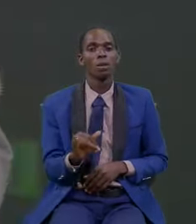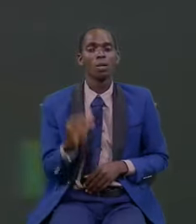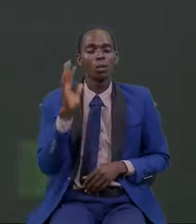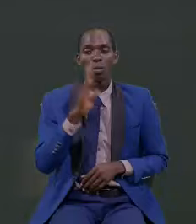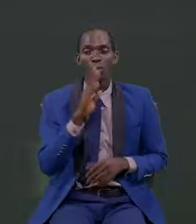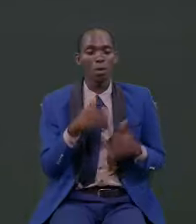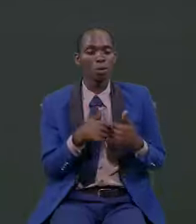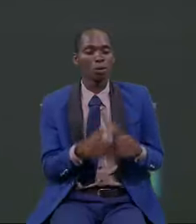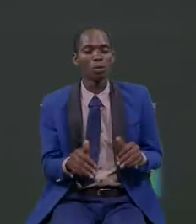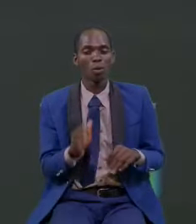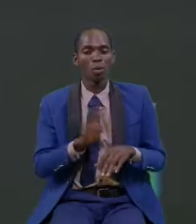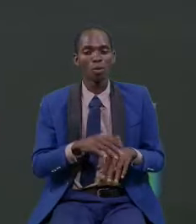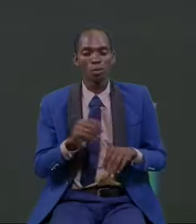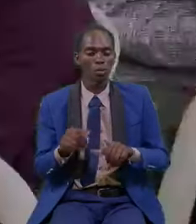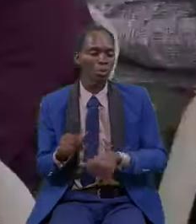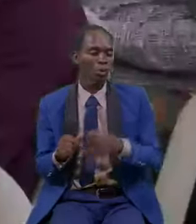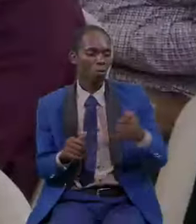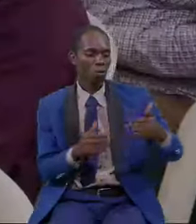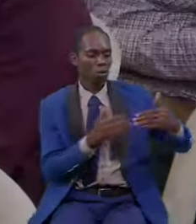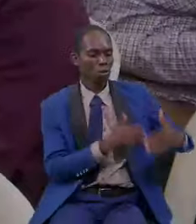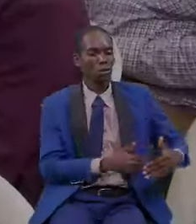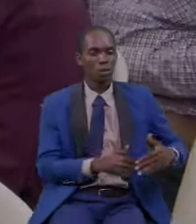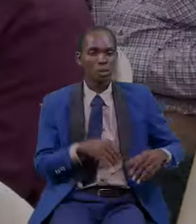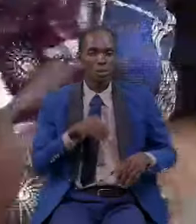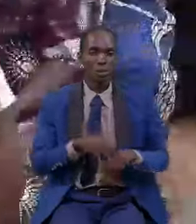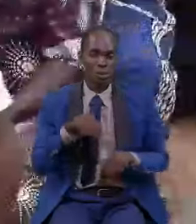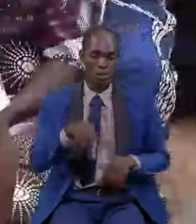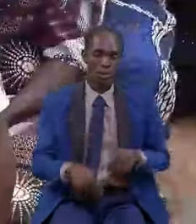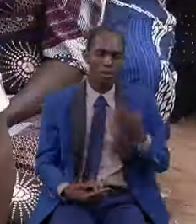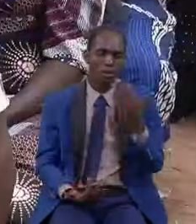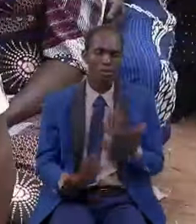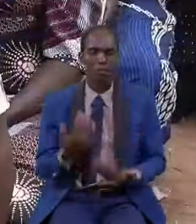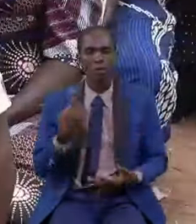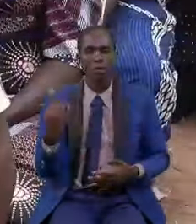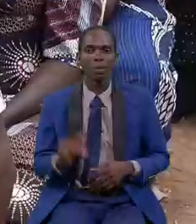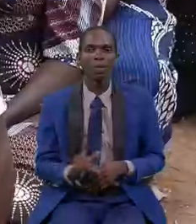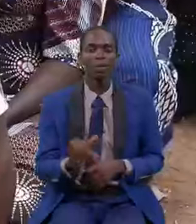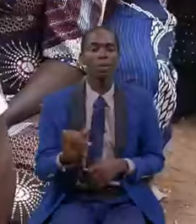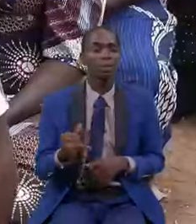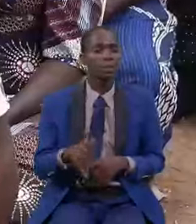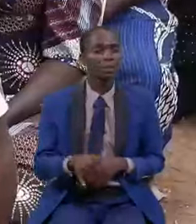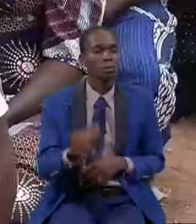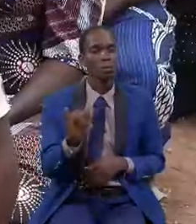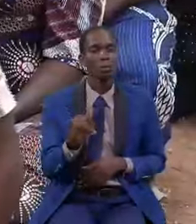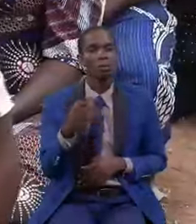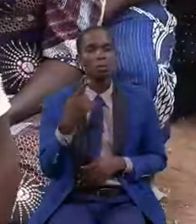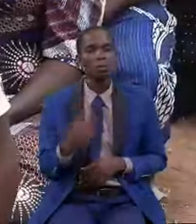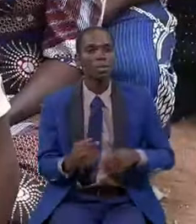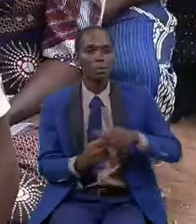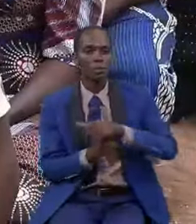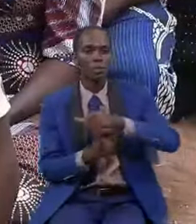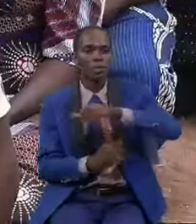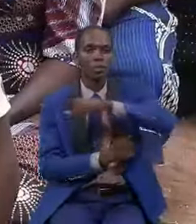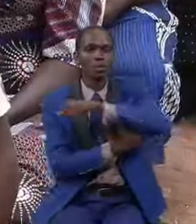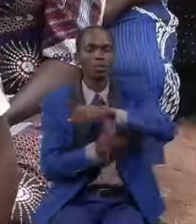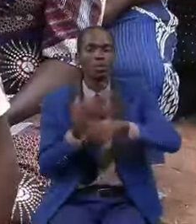the lake of fire forever. Nevertheless, the foundation of God standeth